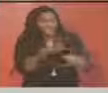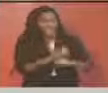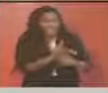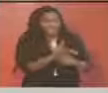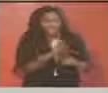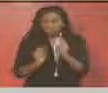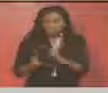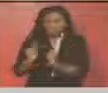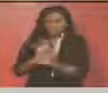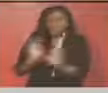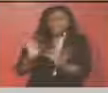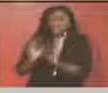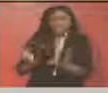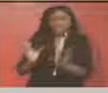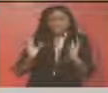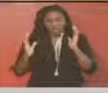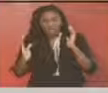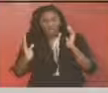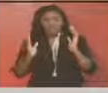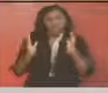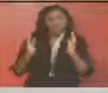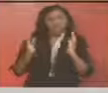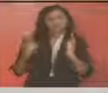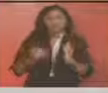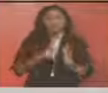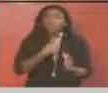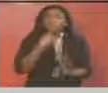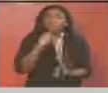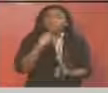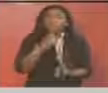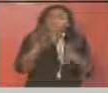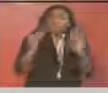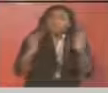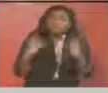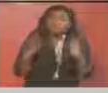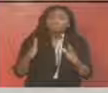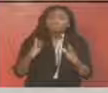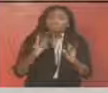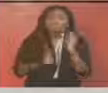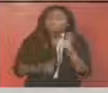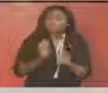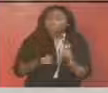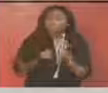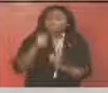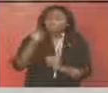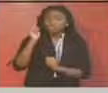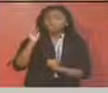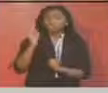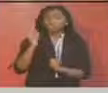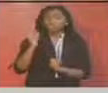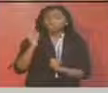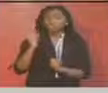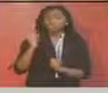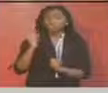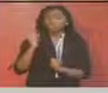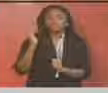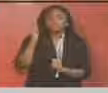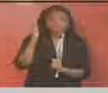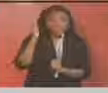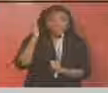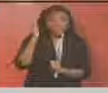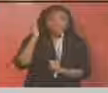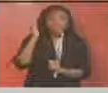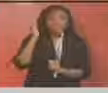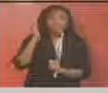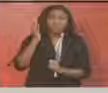have said from day one that Trinidad and Tobago, as per protocol, will only